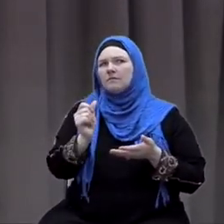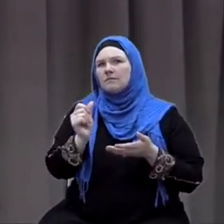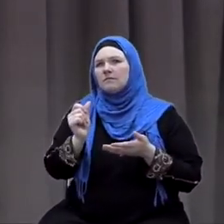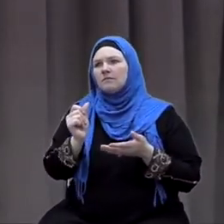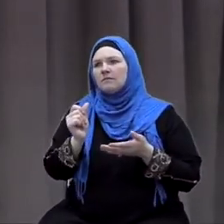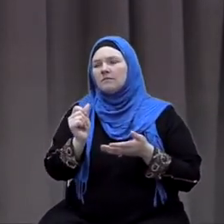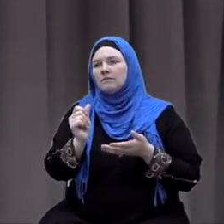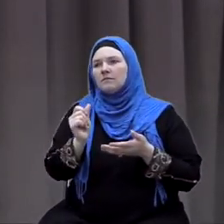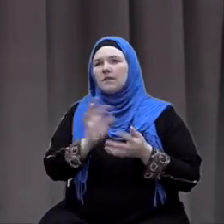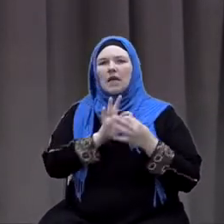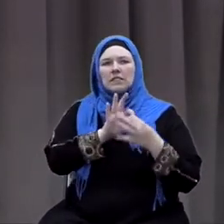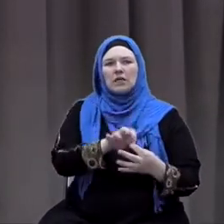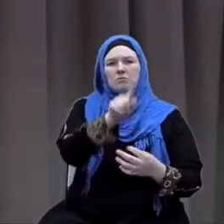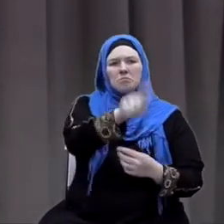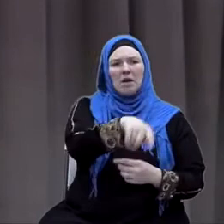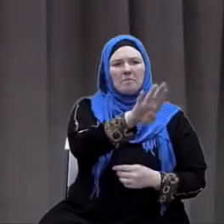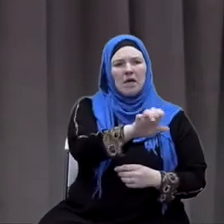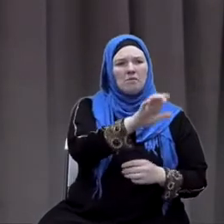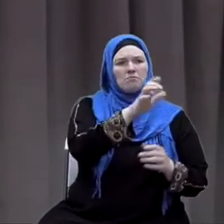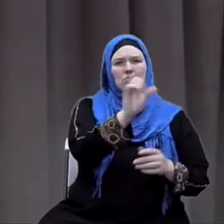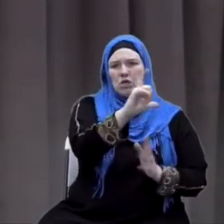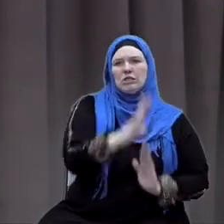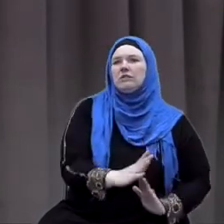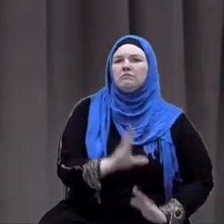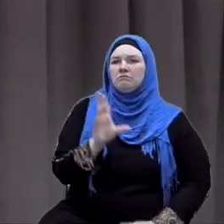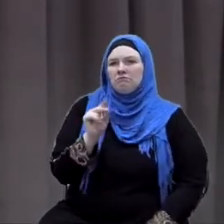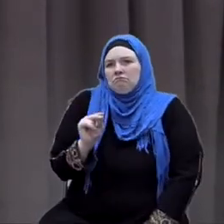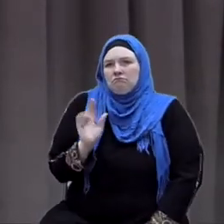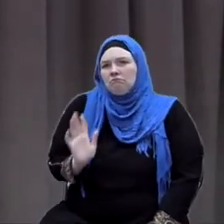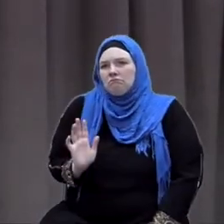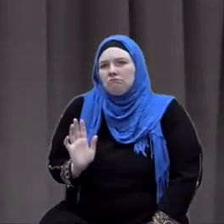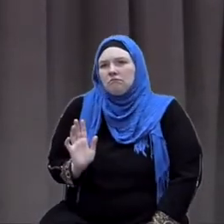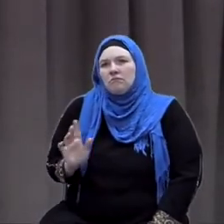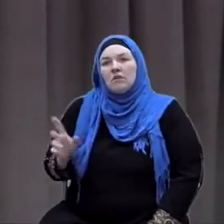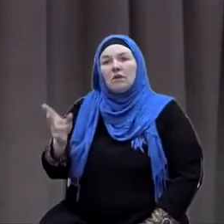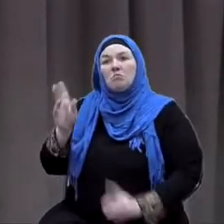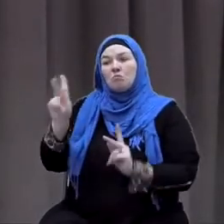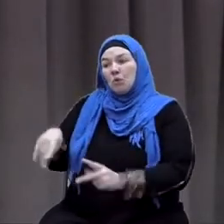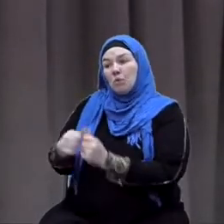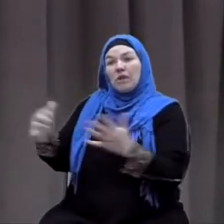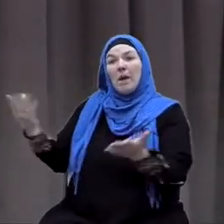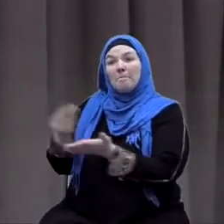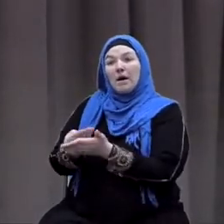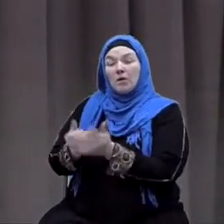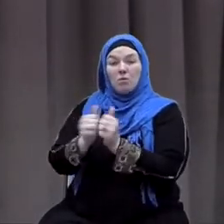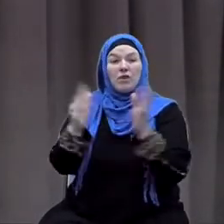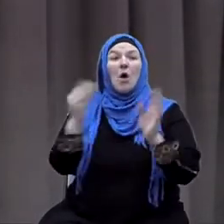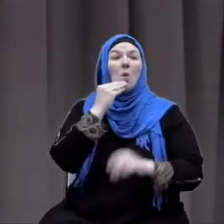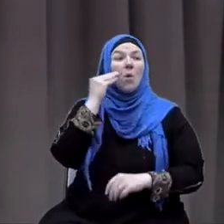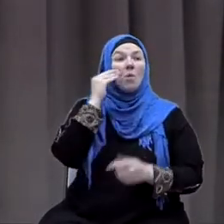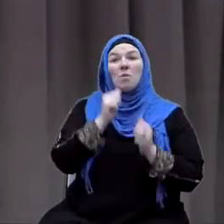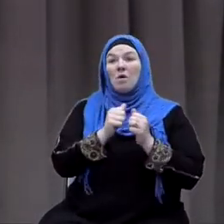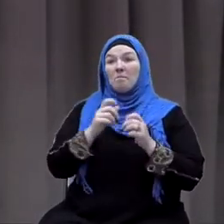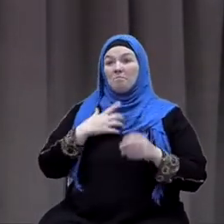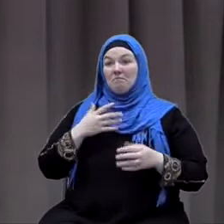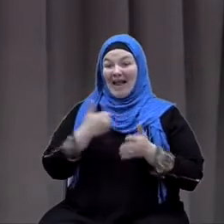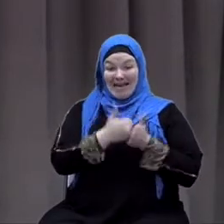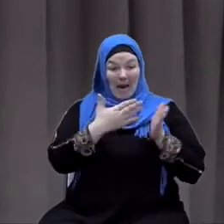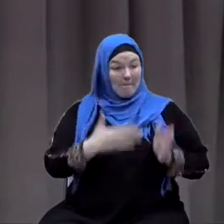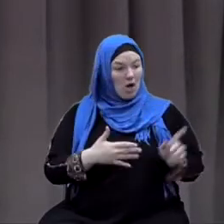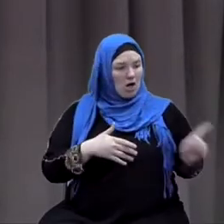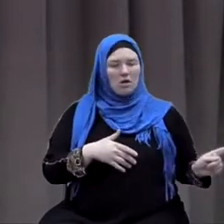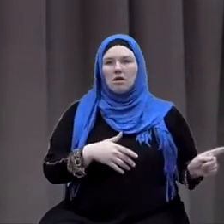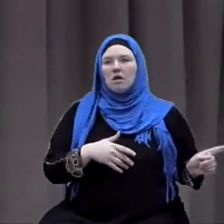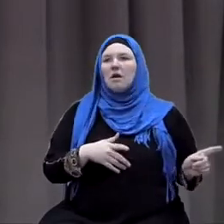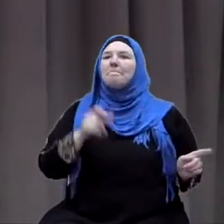to them being Muslims or non-Muslims. It's an amazing principle of inclusion, that my goodness is